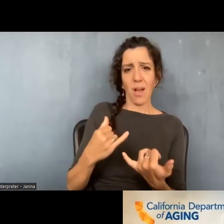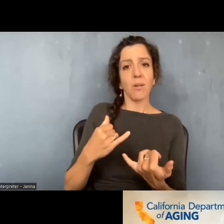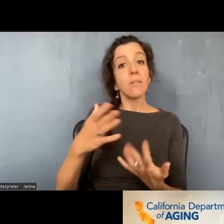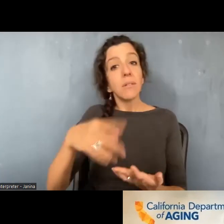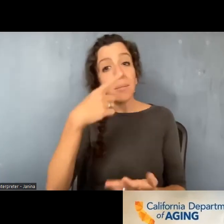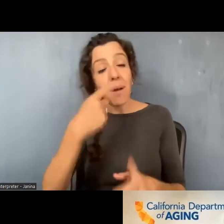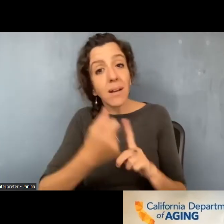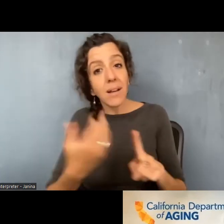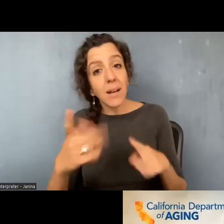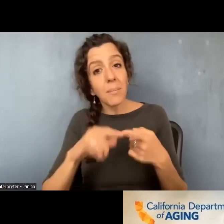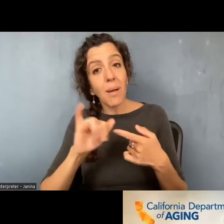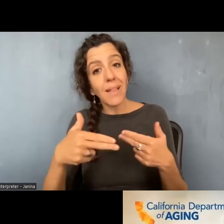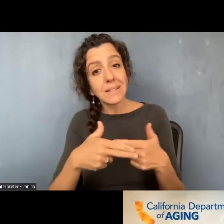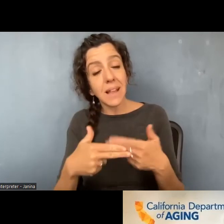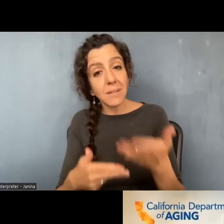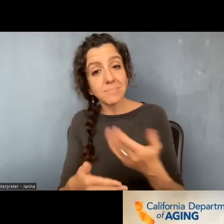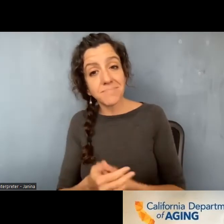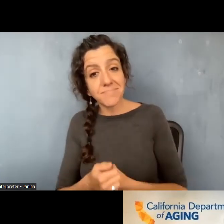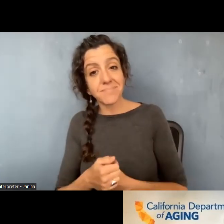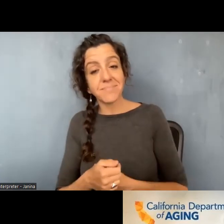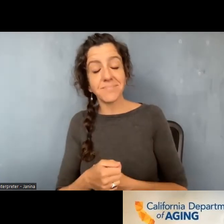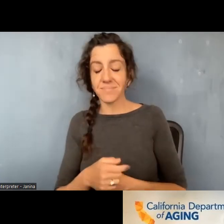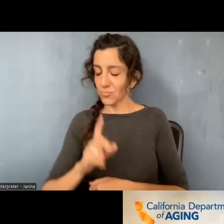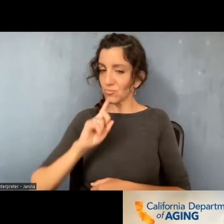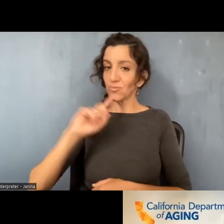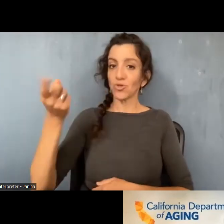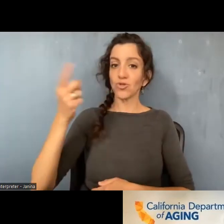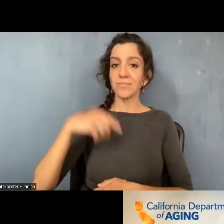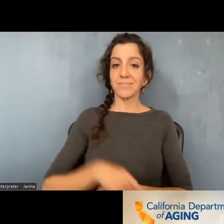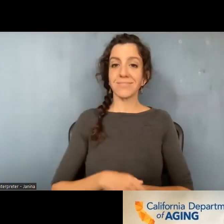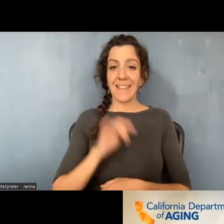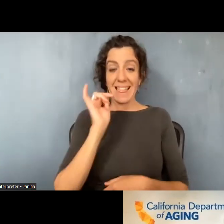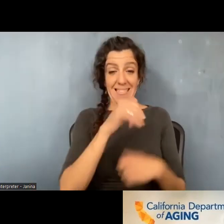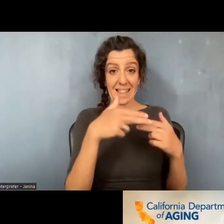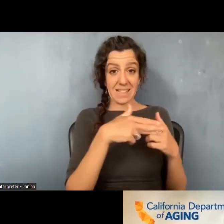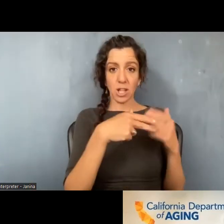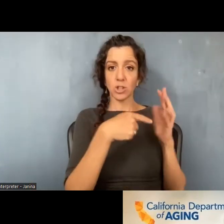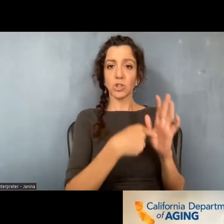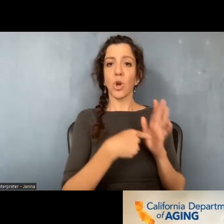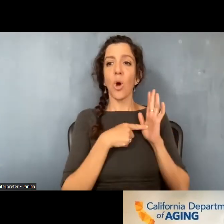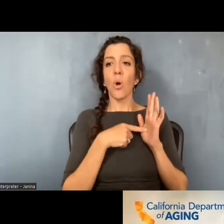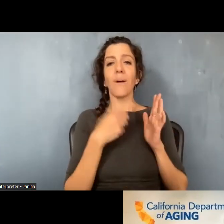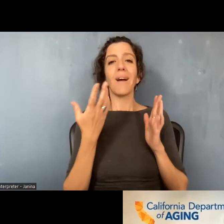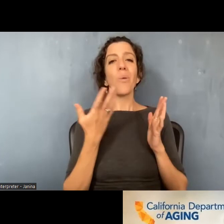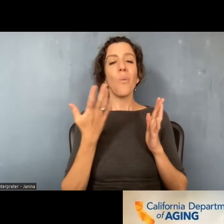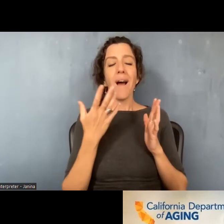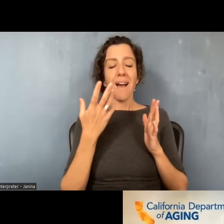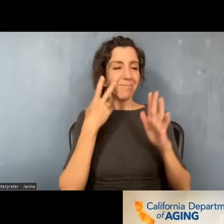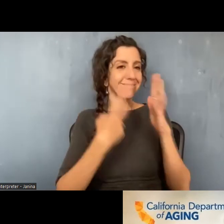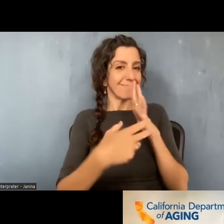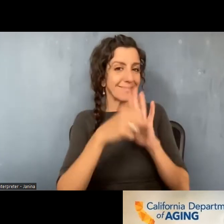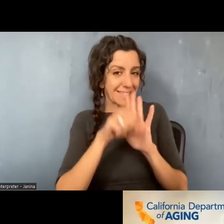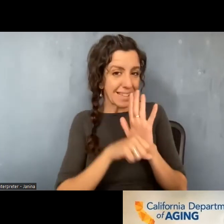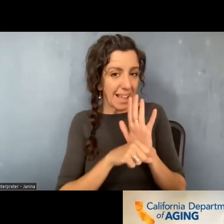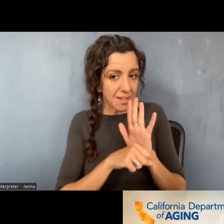that we presented in the beginning? Sure. So that slide shows where our state is headed, and it's not just